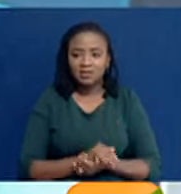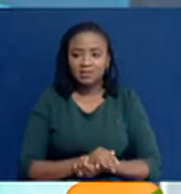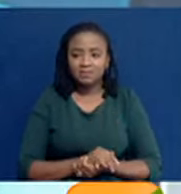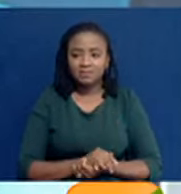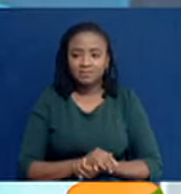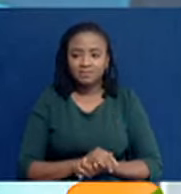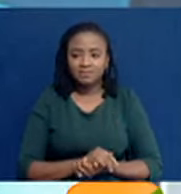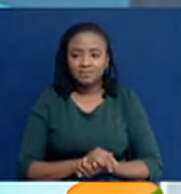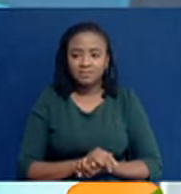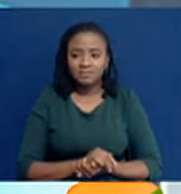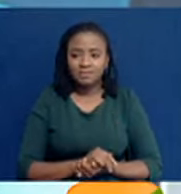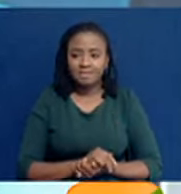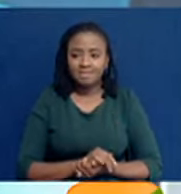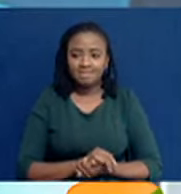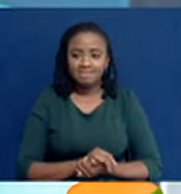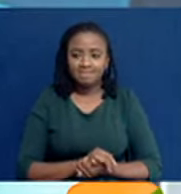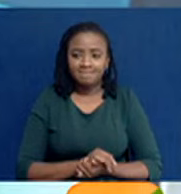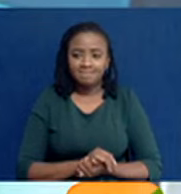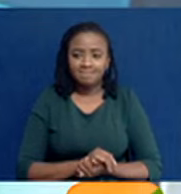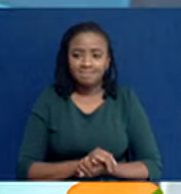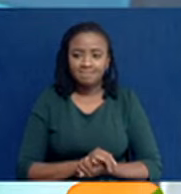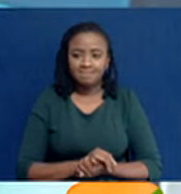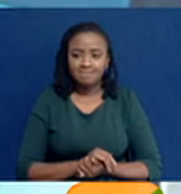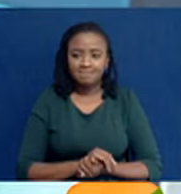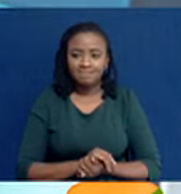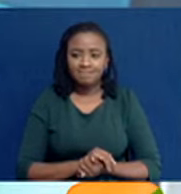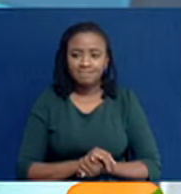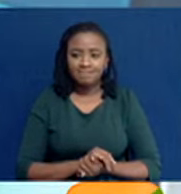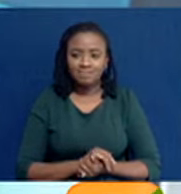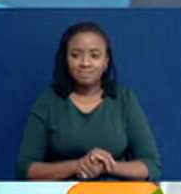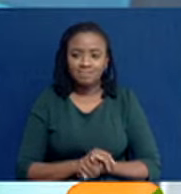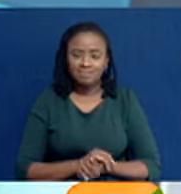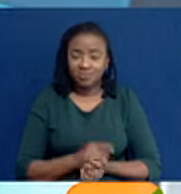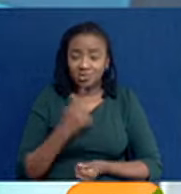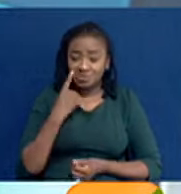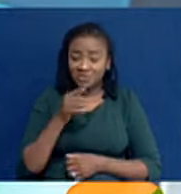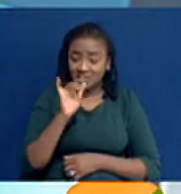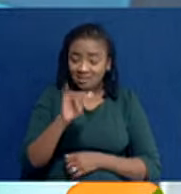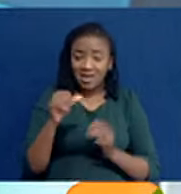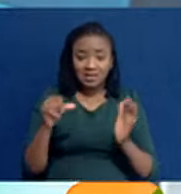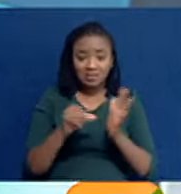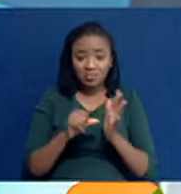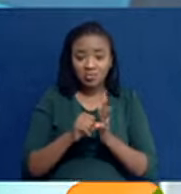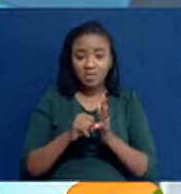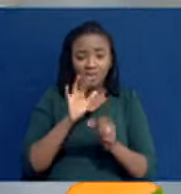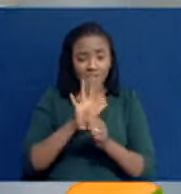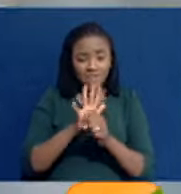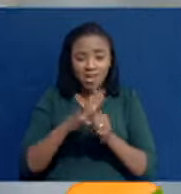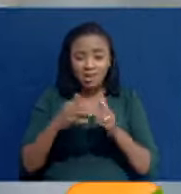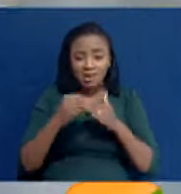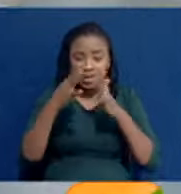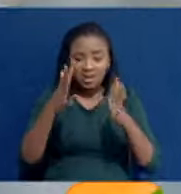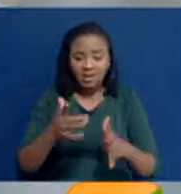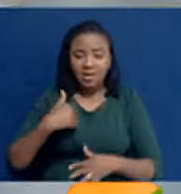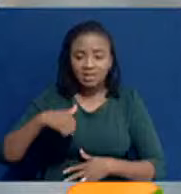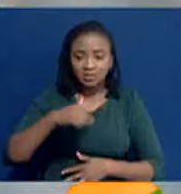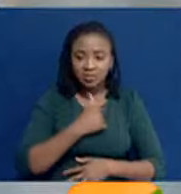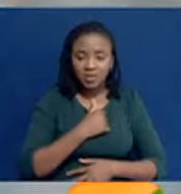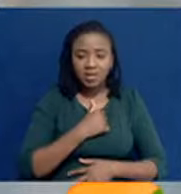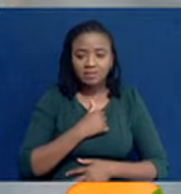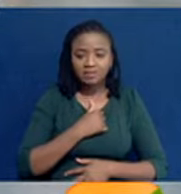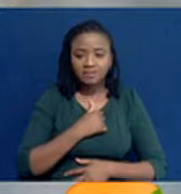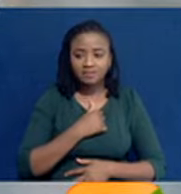been difficult to get me in the hospital to do this. And that's a problem with many leaders. We get ourselves too